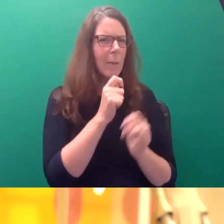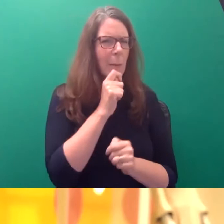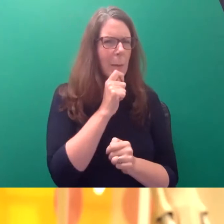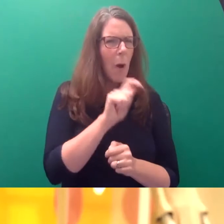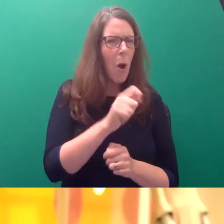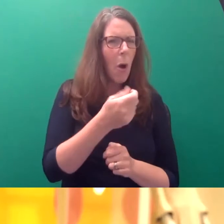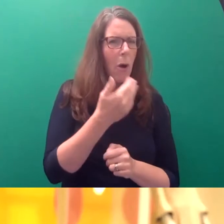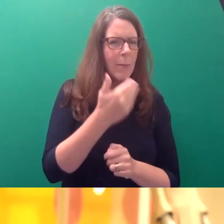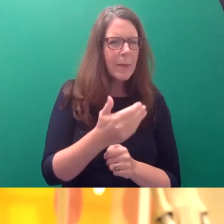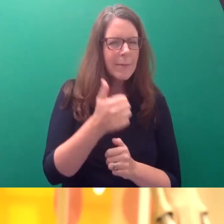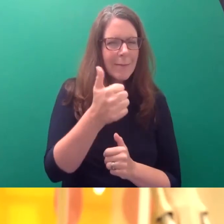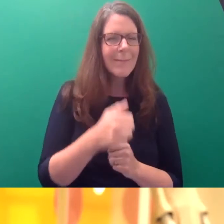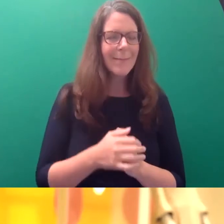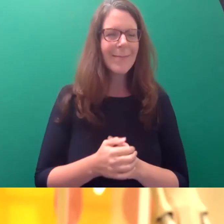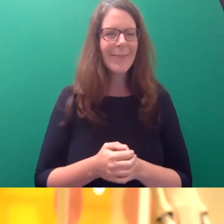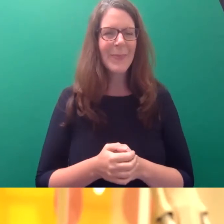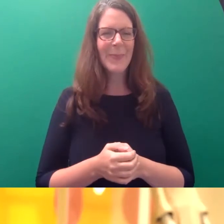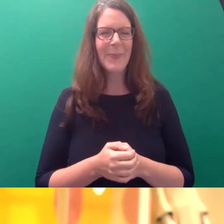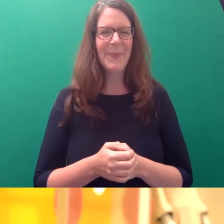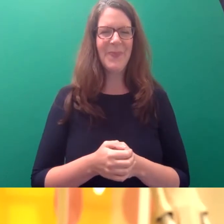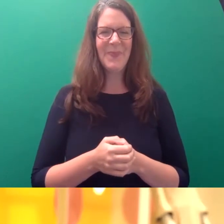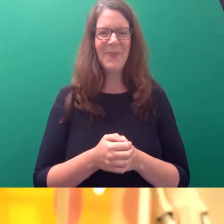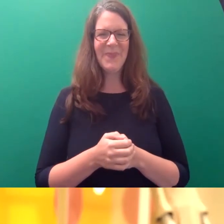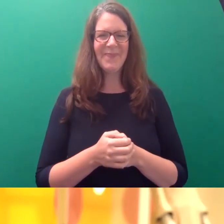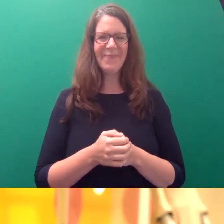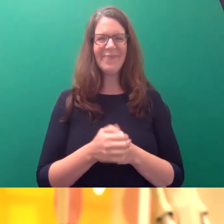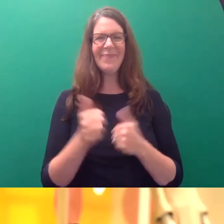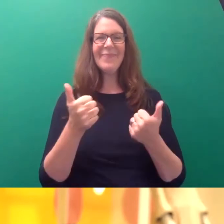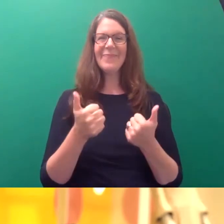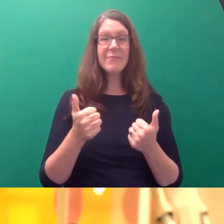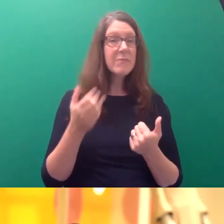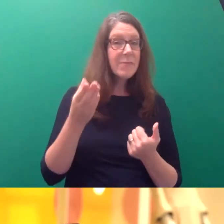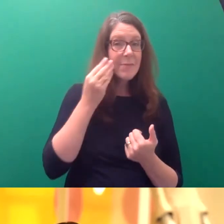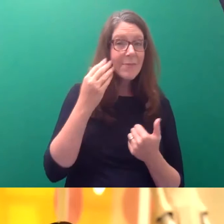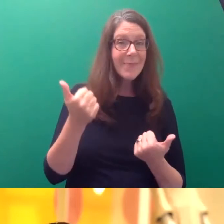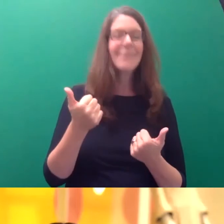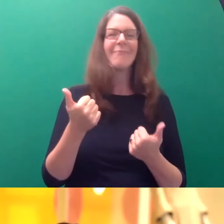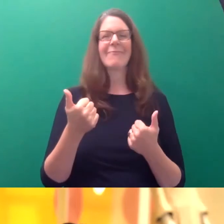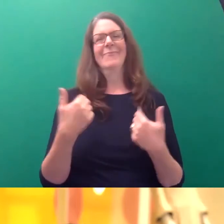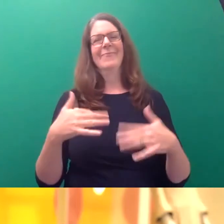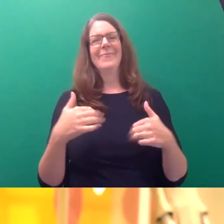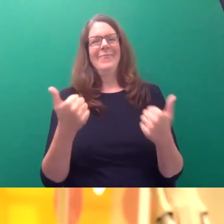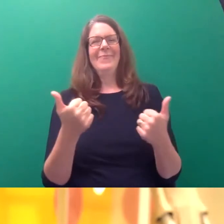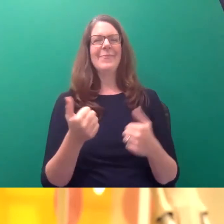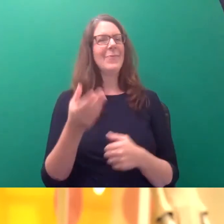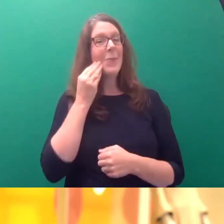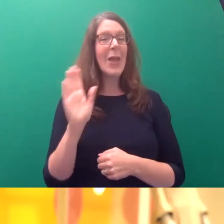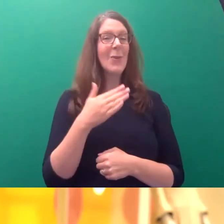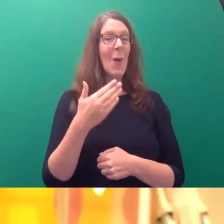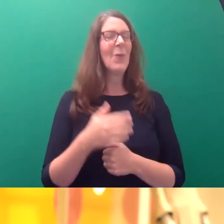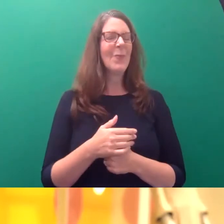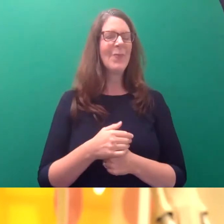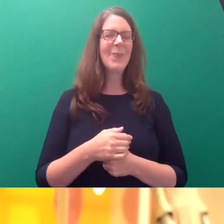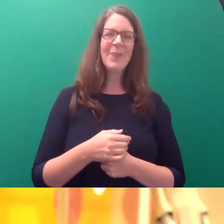Should just be the little, I can unmute you. There you go. Hello. Hi. Can you hear me? Wonderful. Yeah, I can hear everyone.